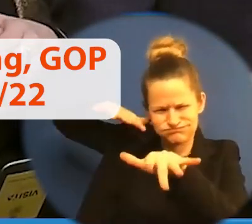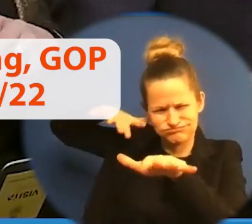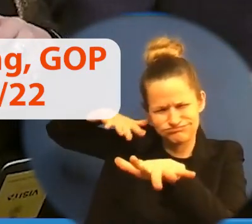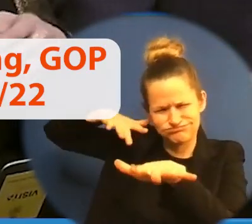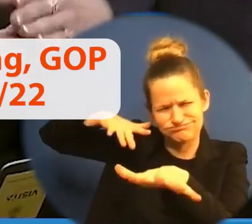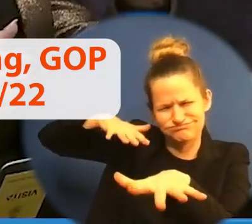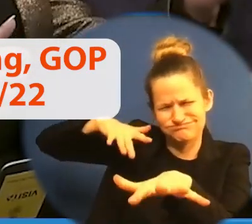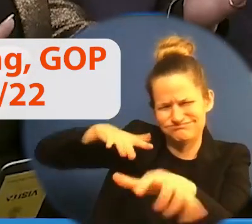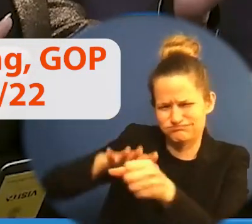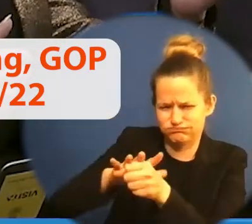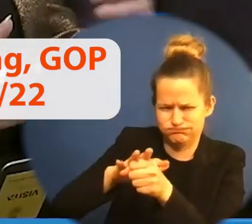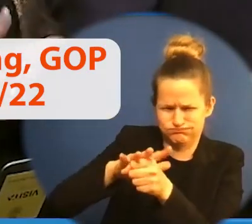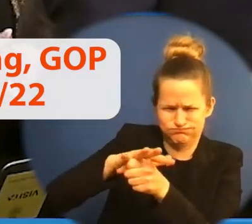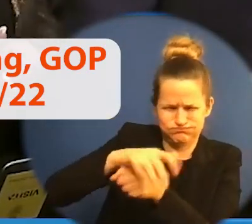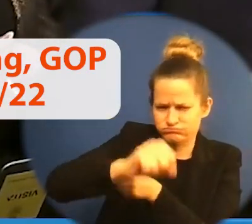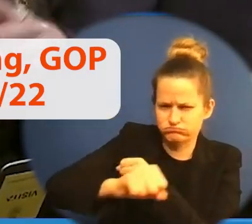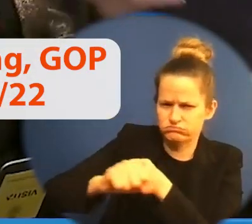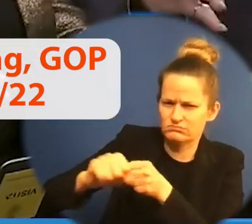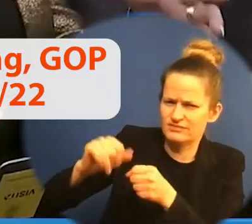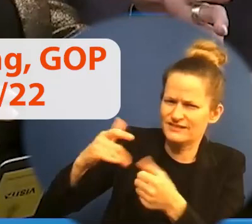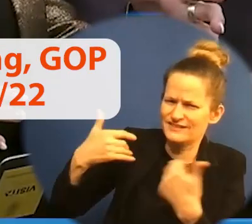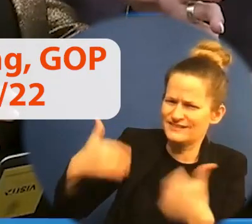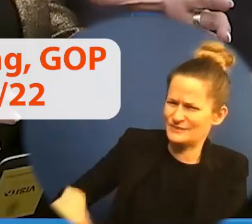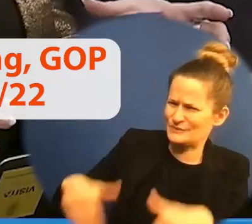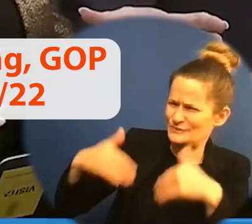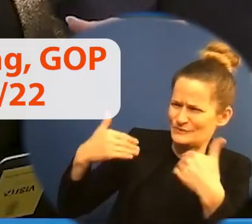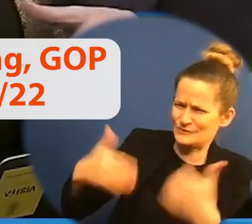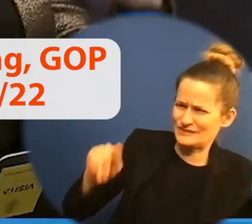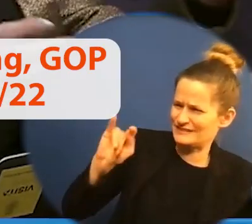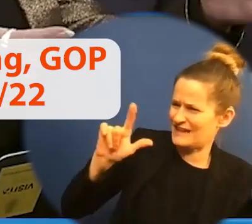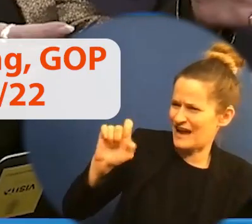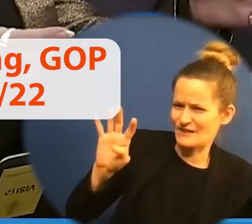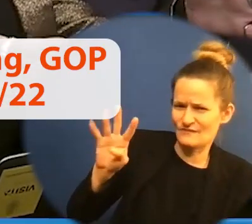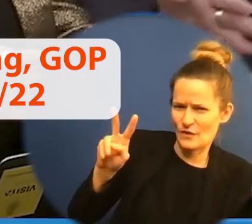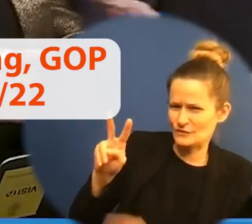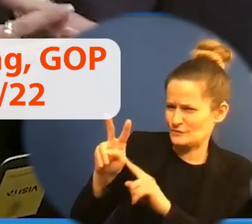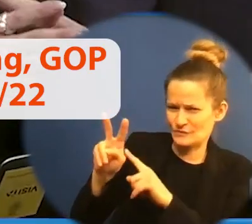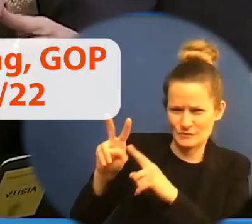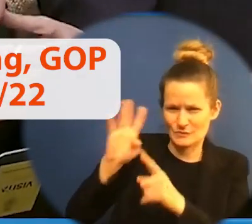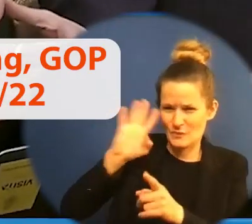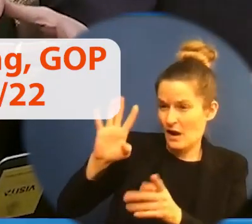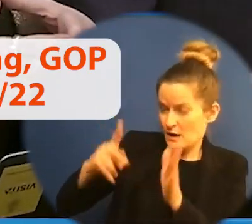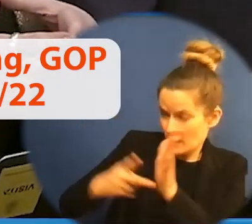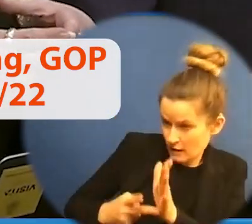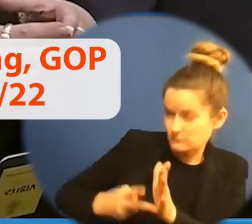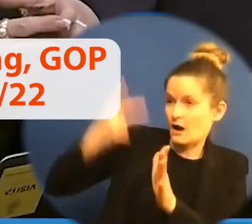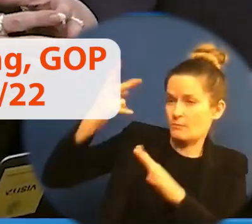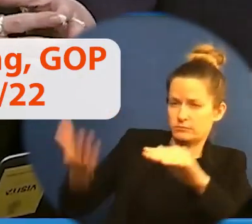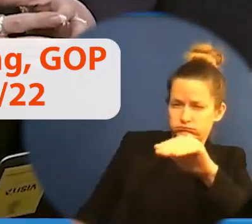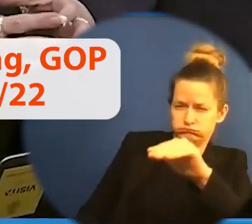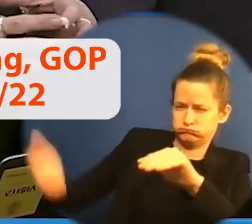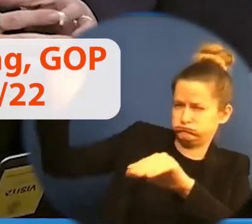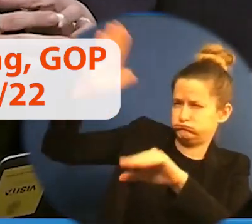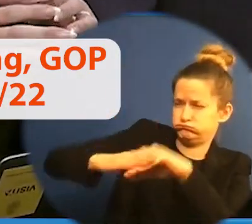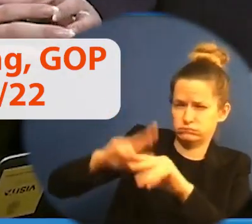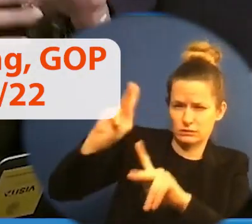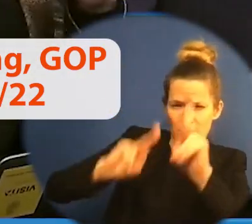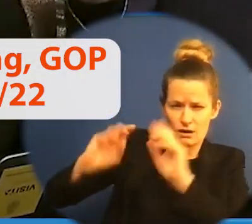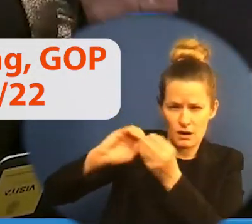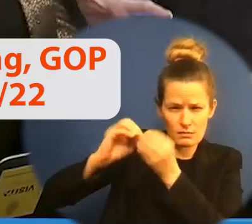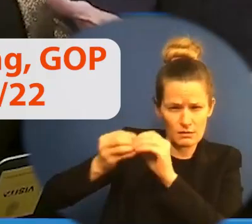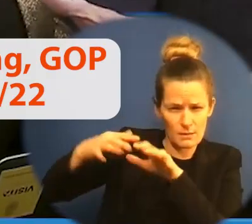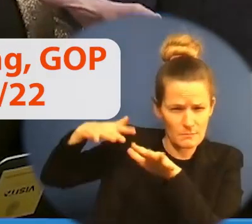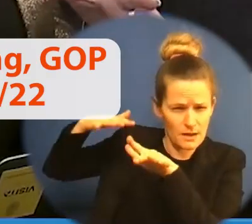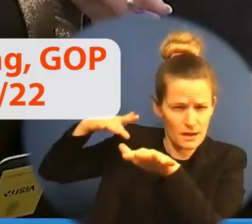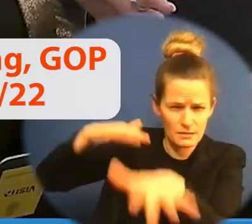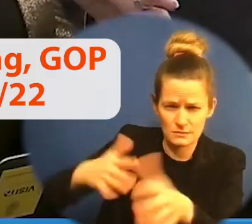And we're still, you know, Title 42 is still in place with they're at four times their capacity right now. So is